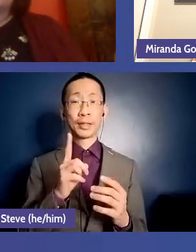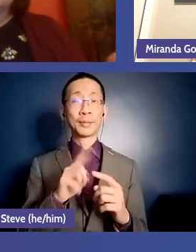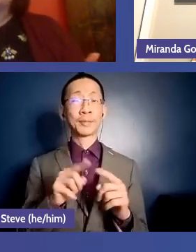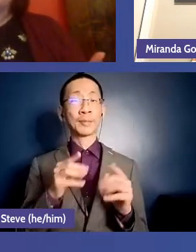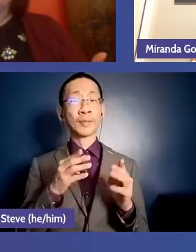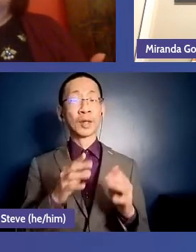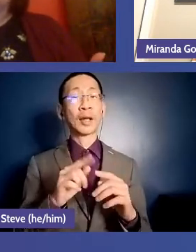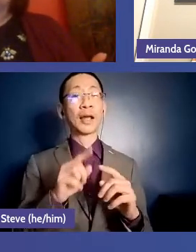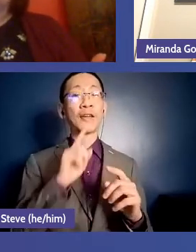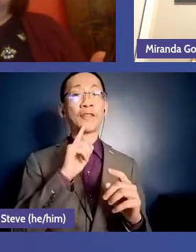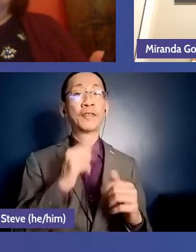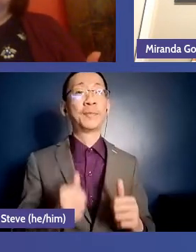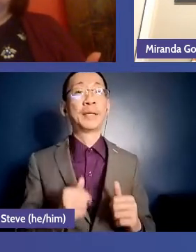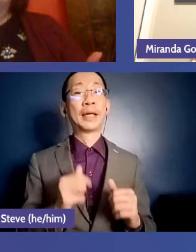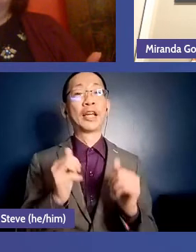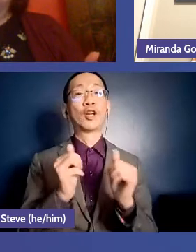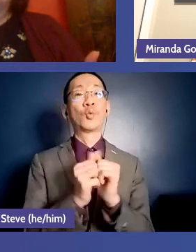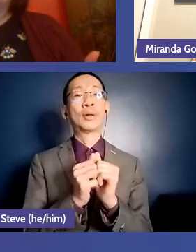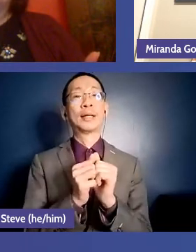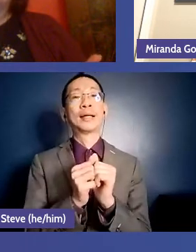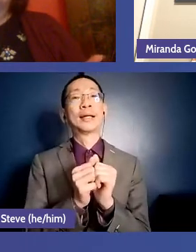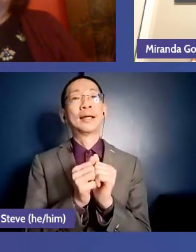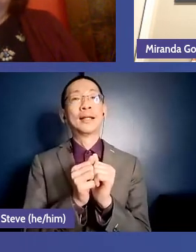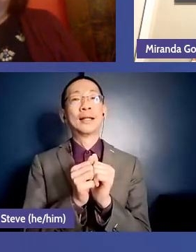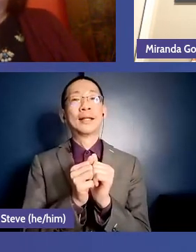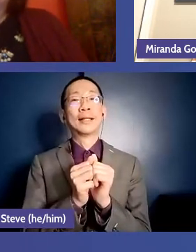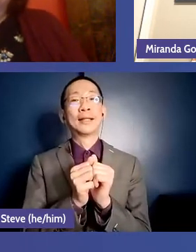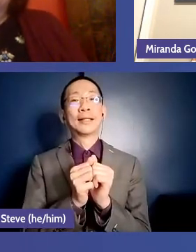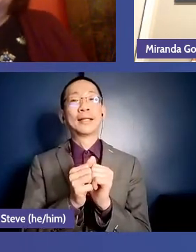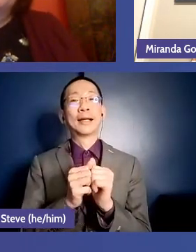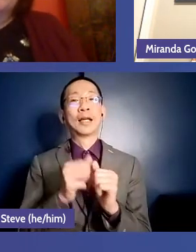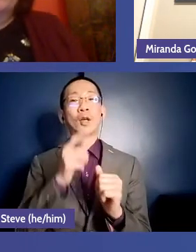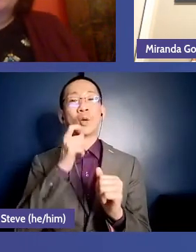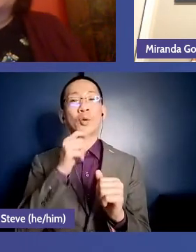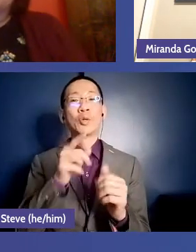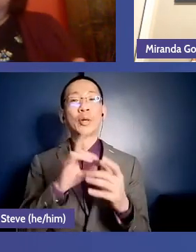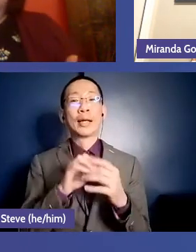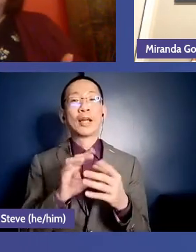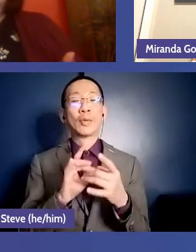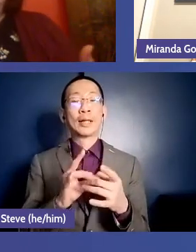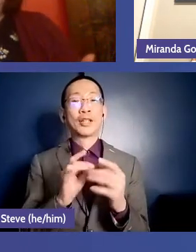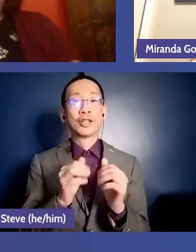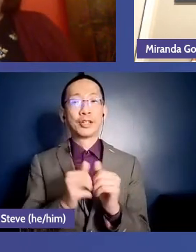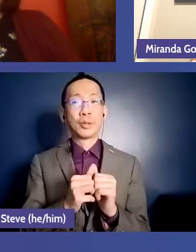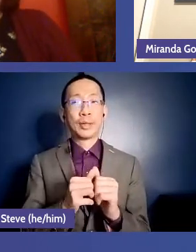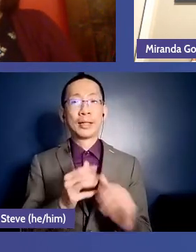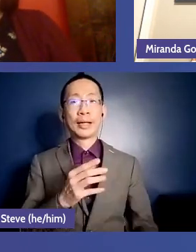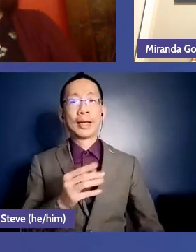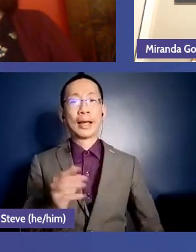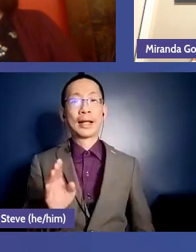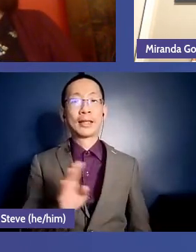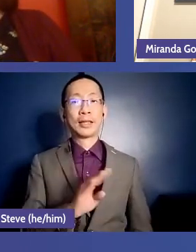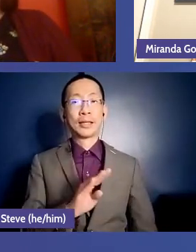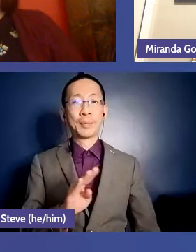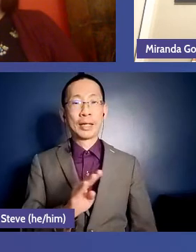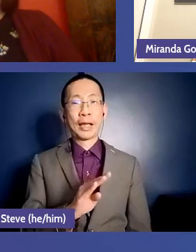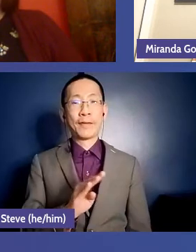in terms of a, you know, who you're in relationship with and the behaviors, and